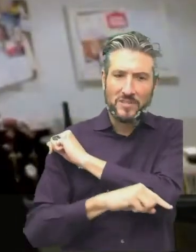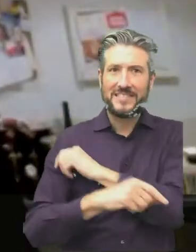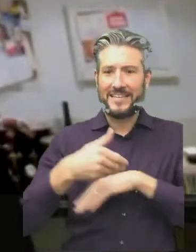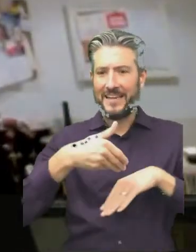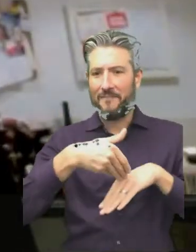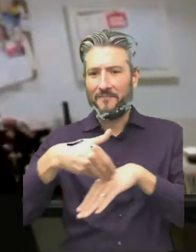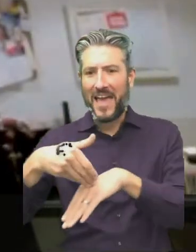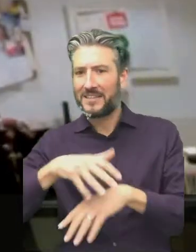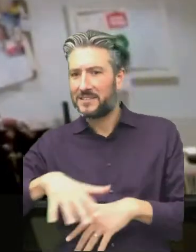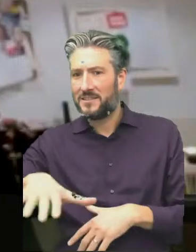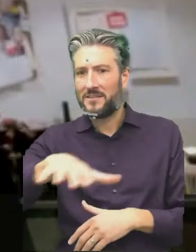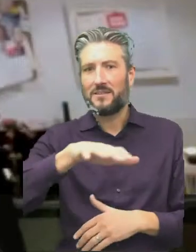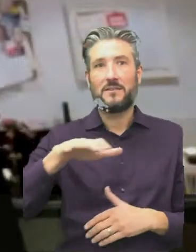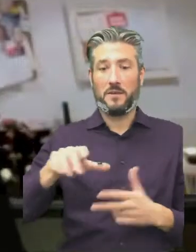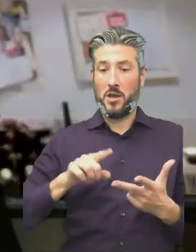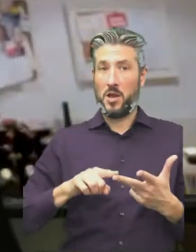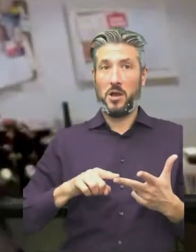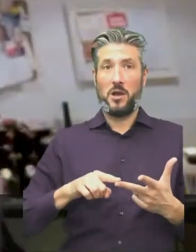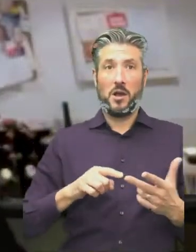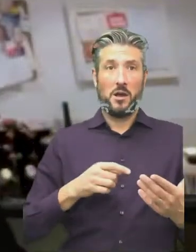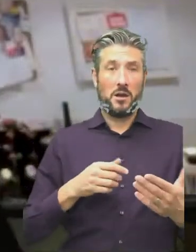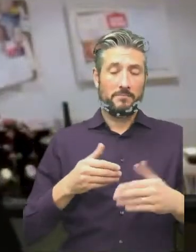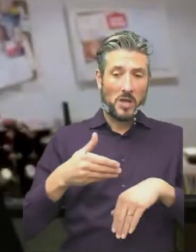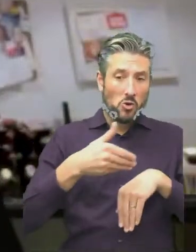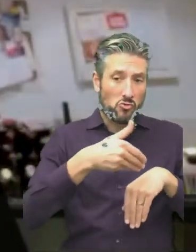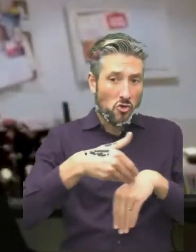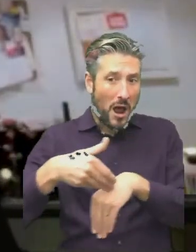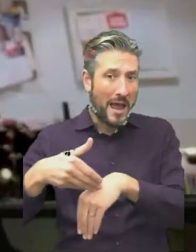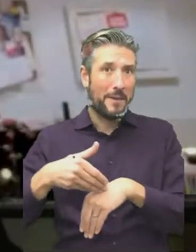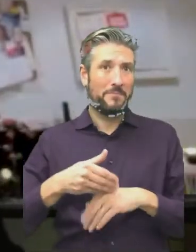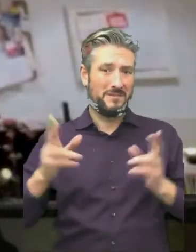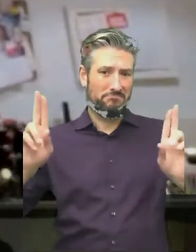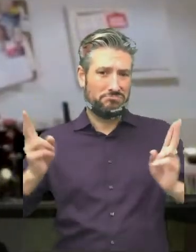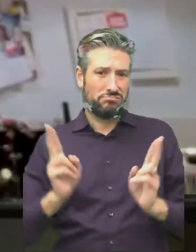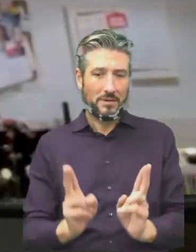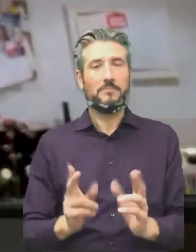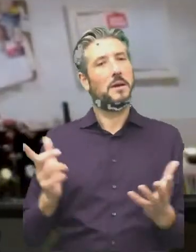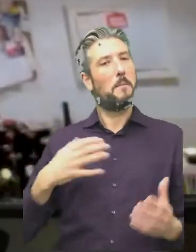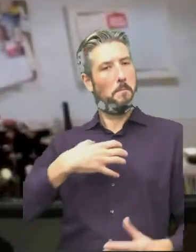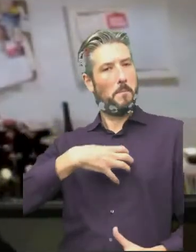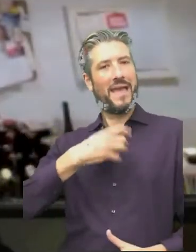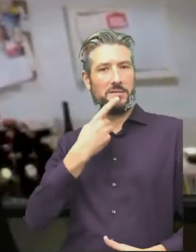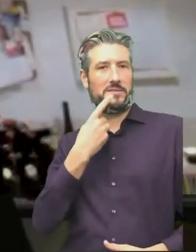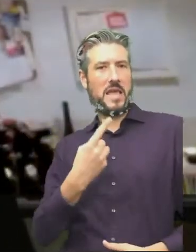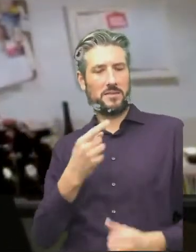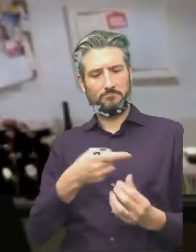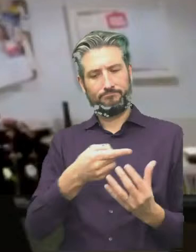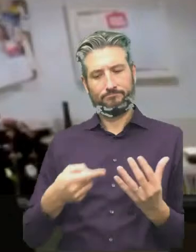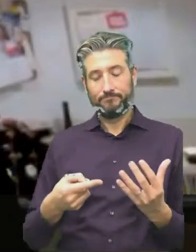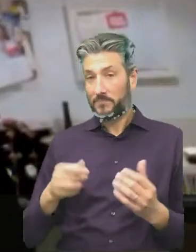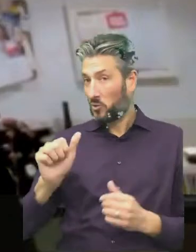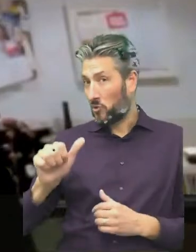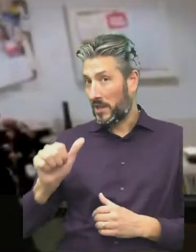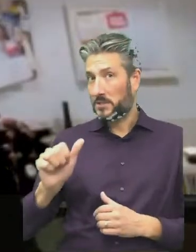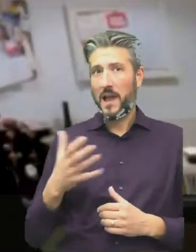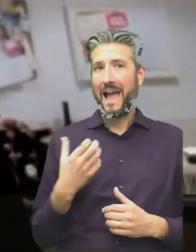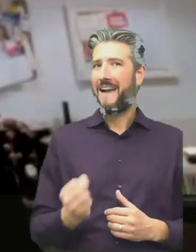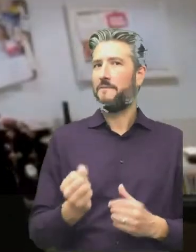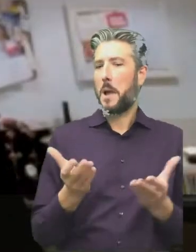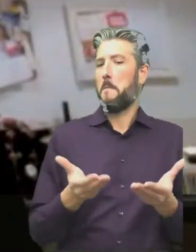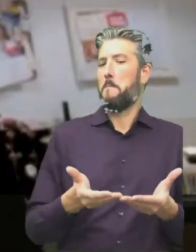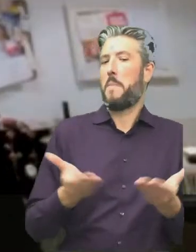crime in the way the mayor has laid out, is the public health approach. Now, the mayor didn't start out with this.